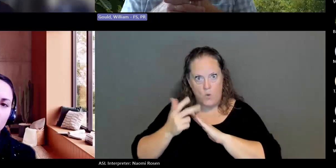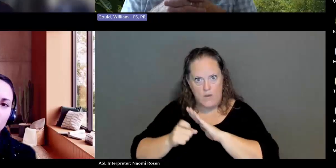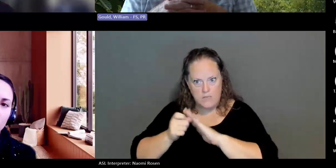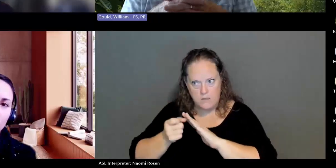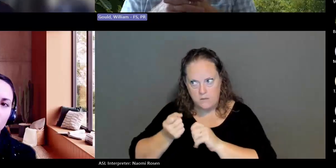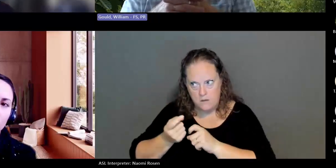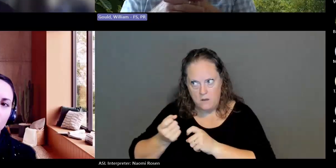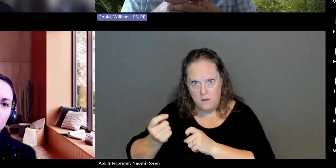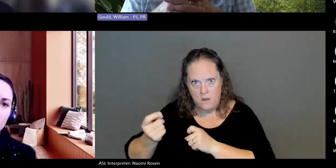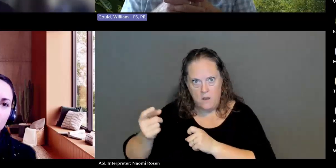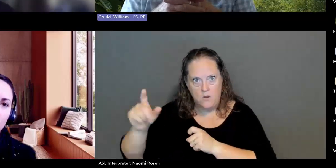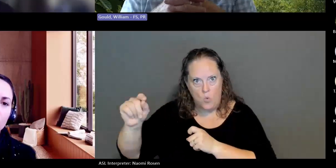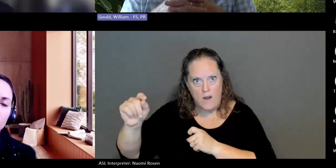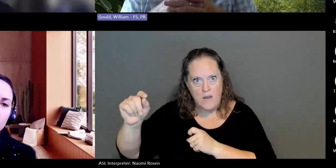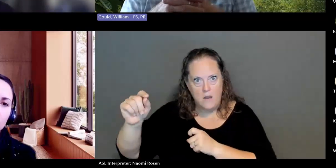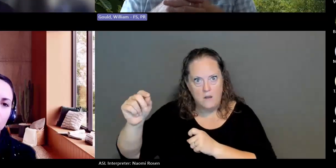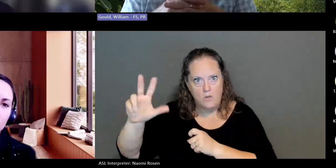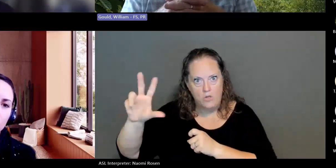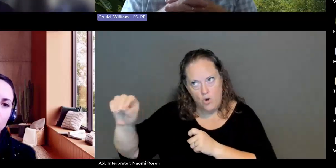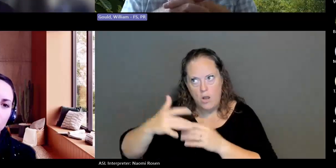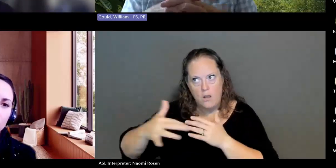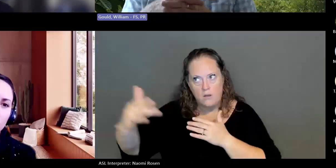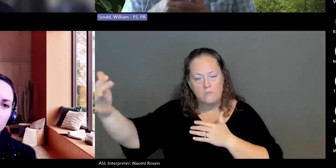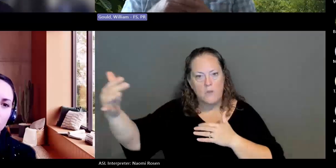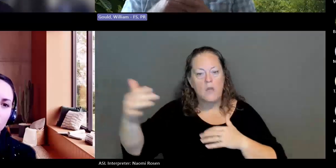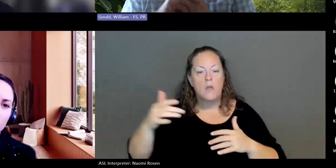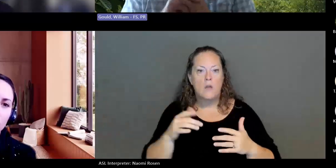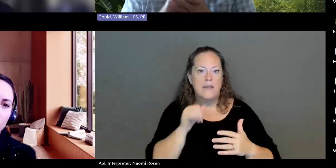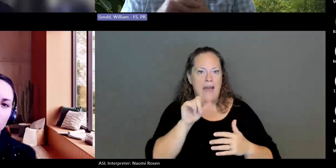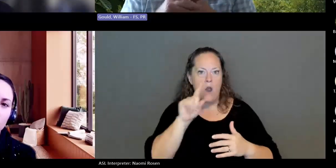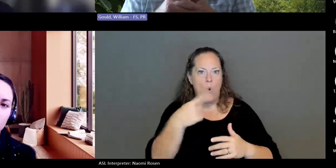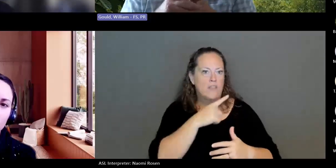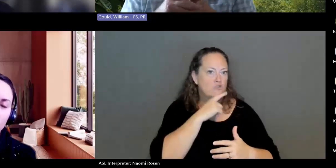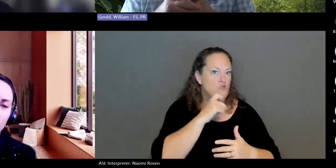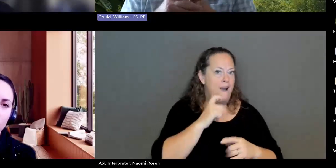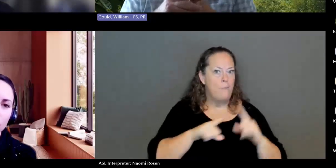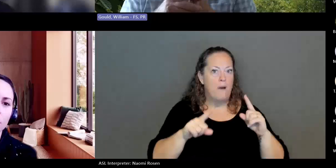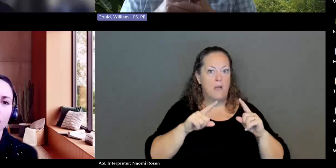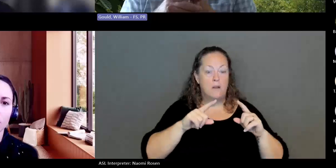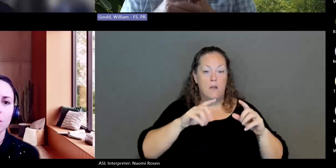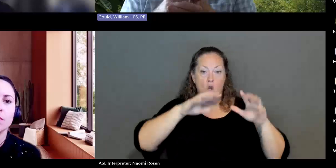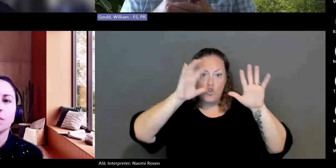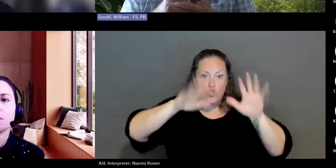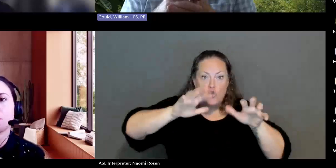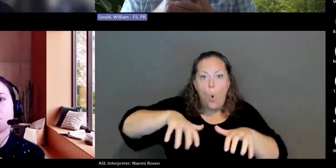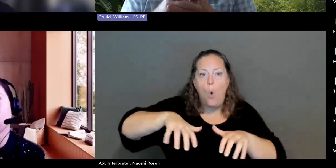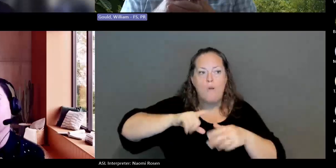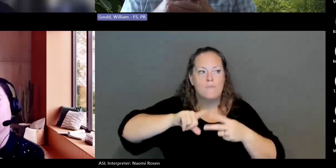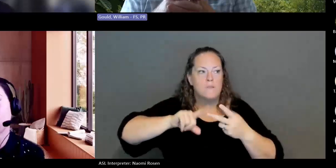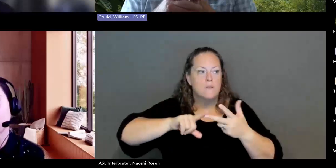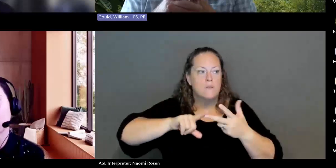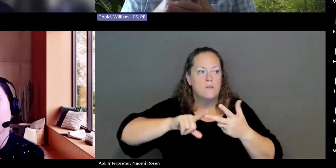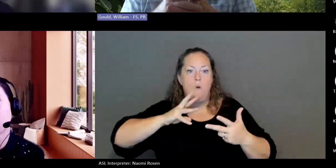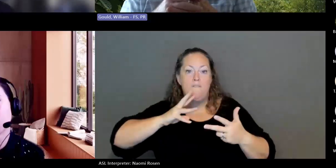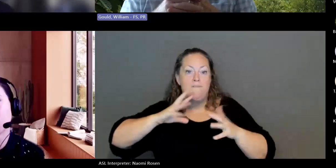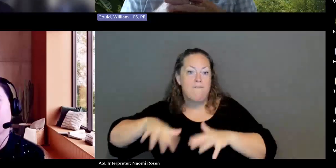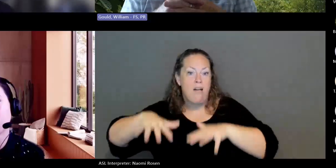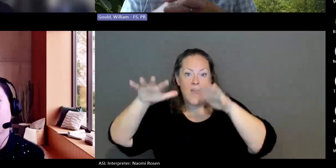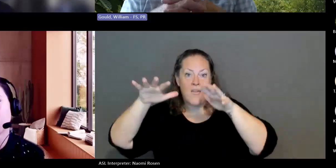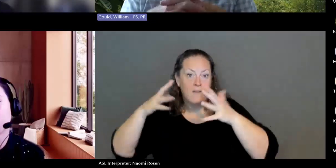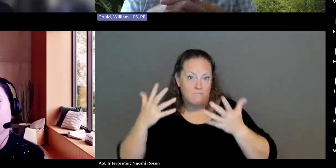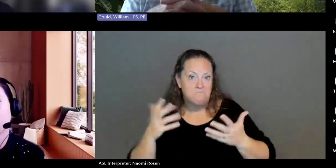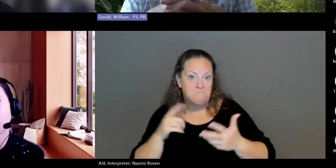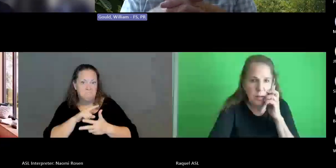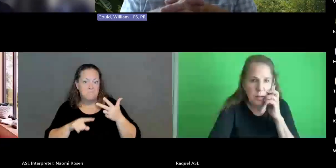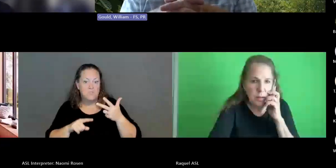not just drought, but also a flood likelihood, storm likelihood, those kind of things. And I think there's space